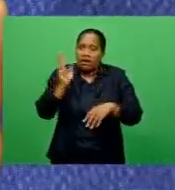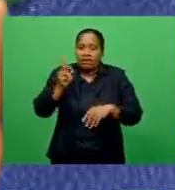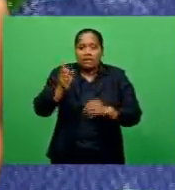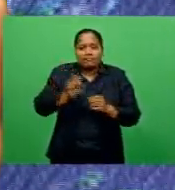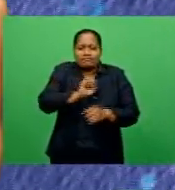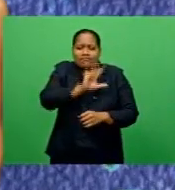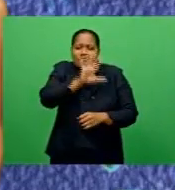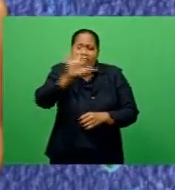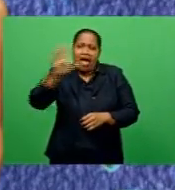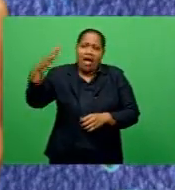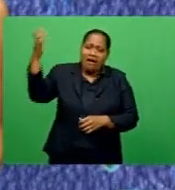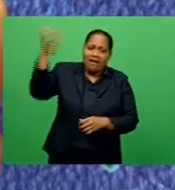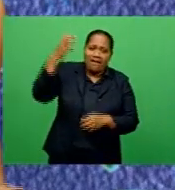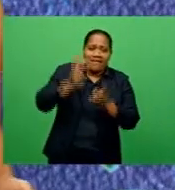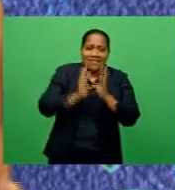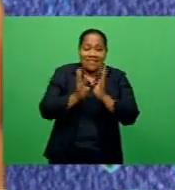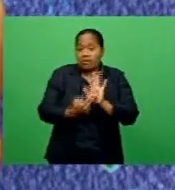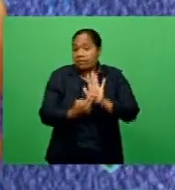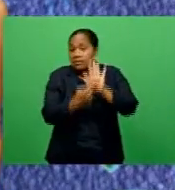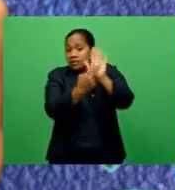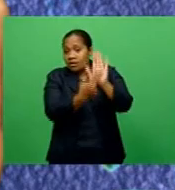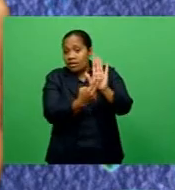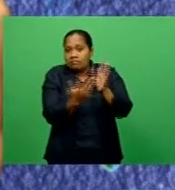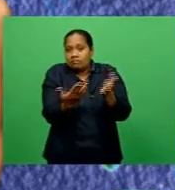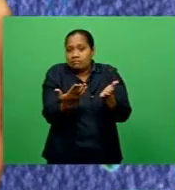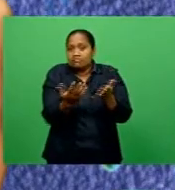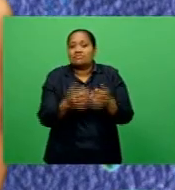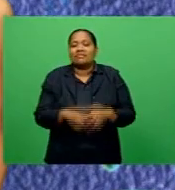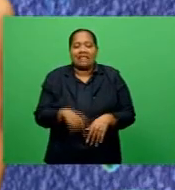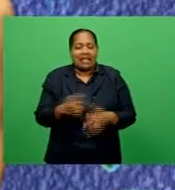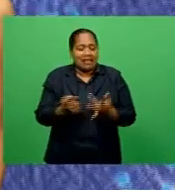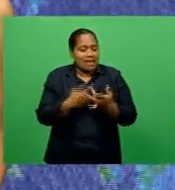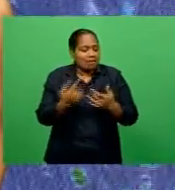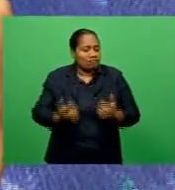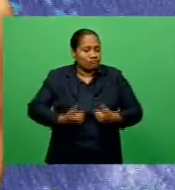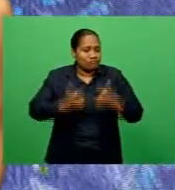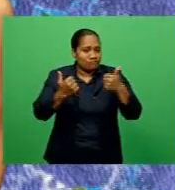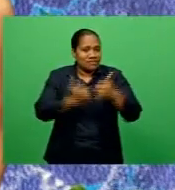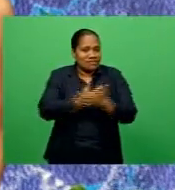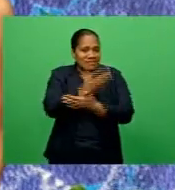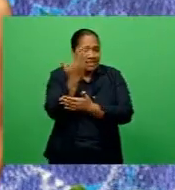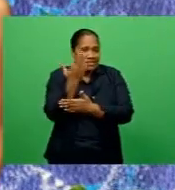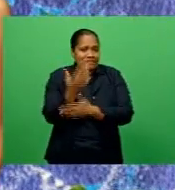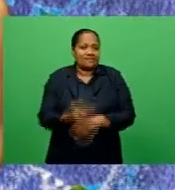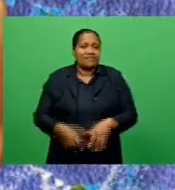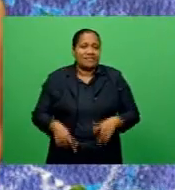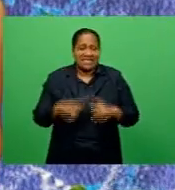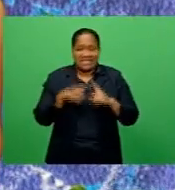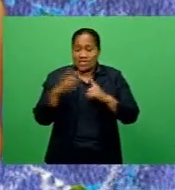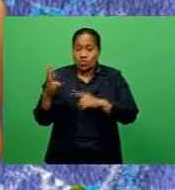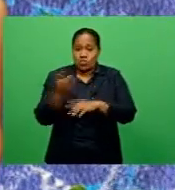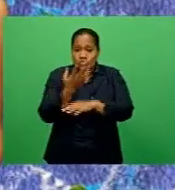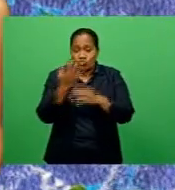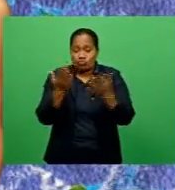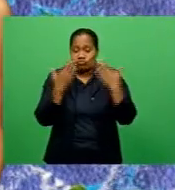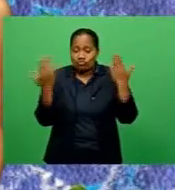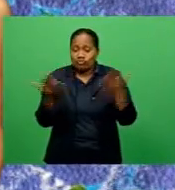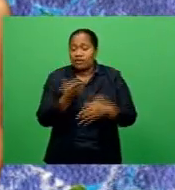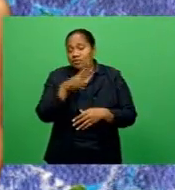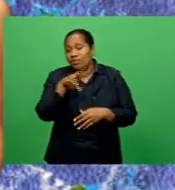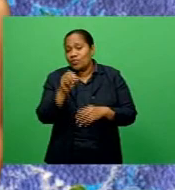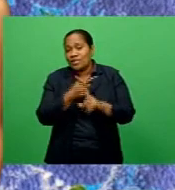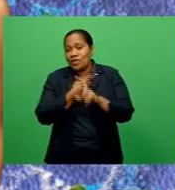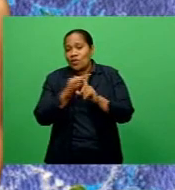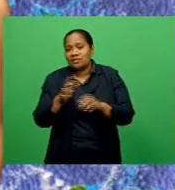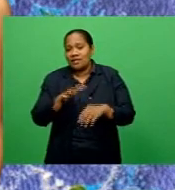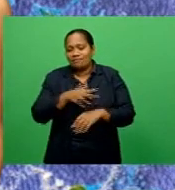weather. And up north, you guessed it, another great day. At sea, easterly winds 10 to 20 knots and moderate